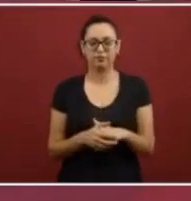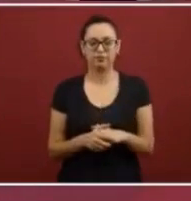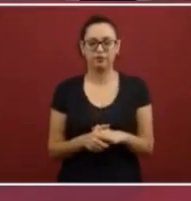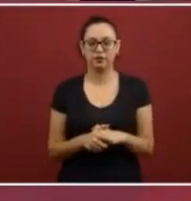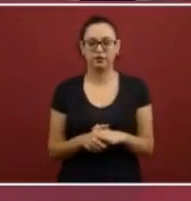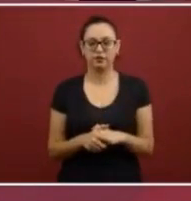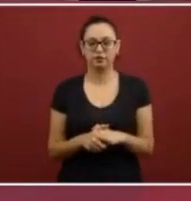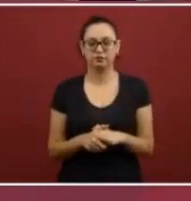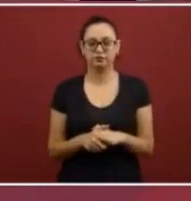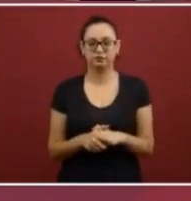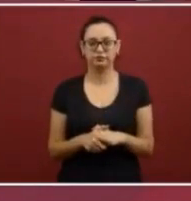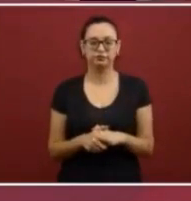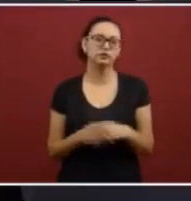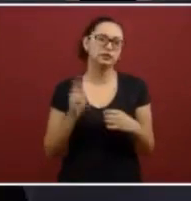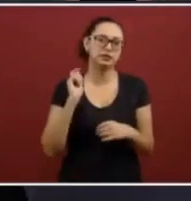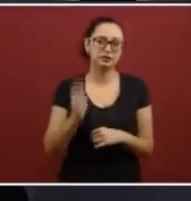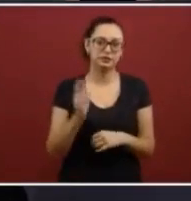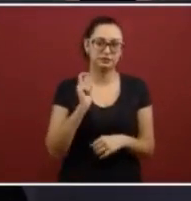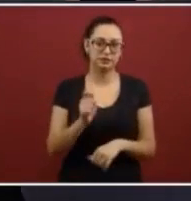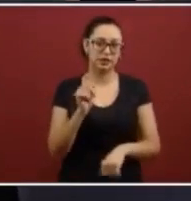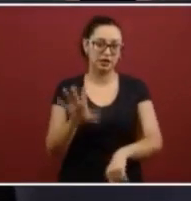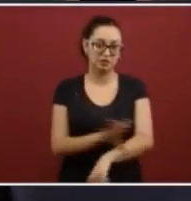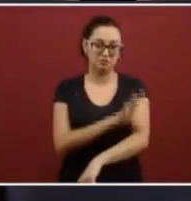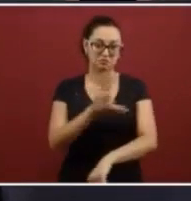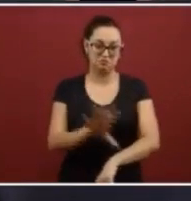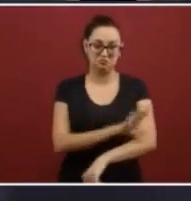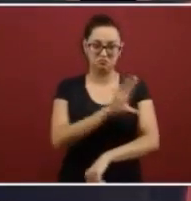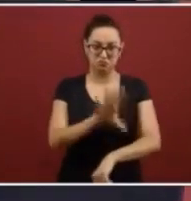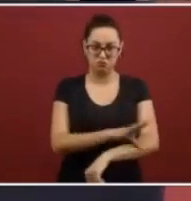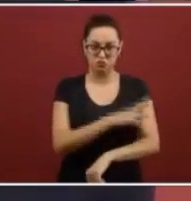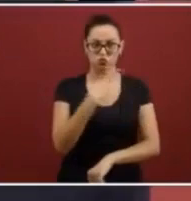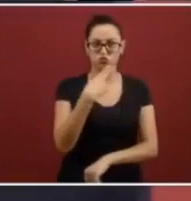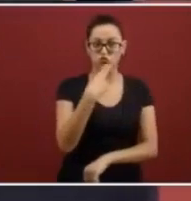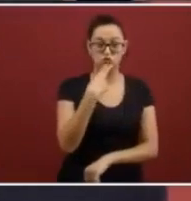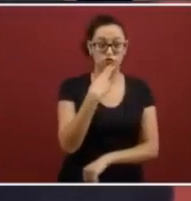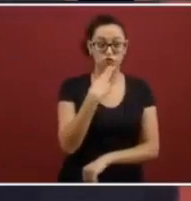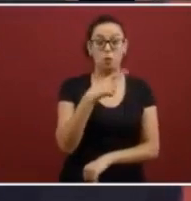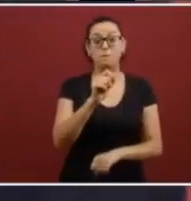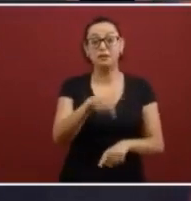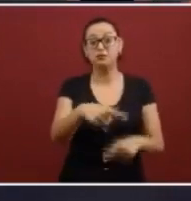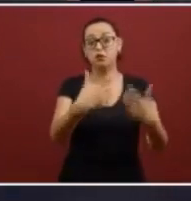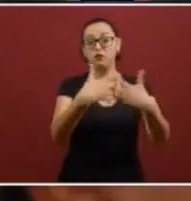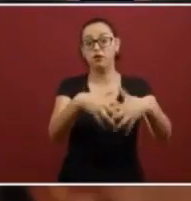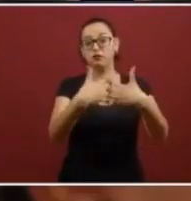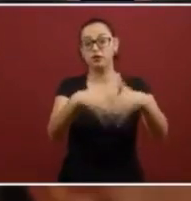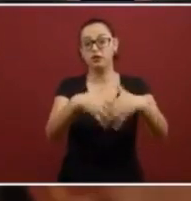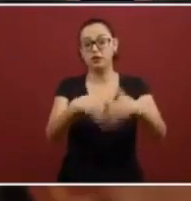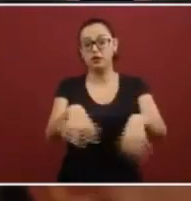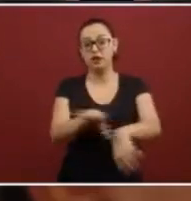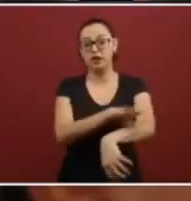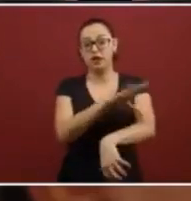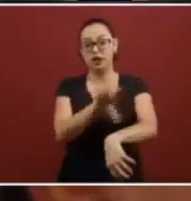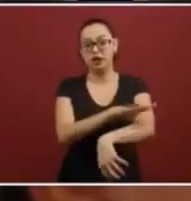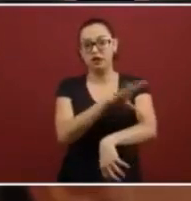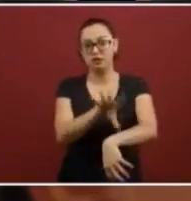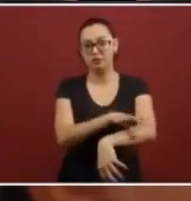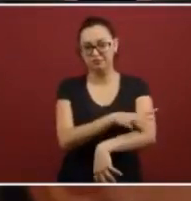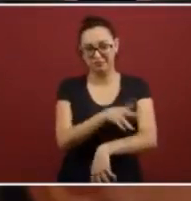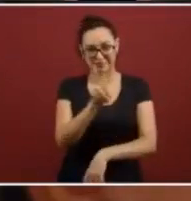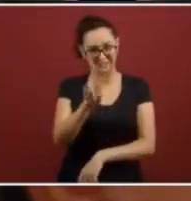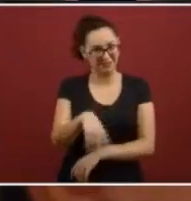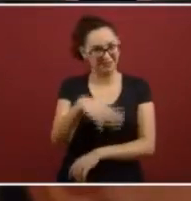uh, que consumen la energía, sino a las empresas que producen la energía. for the producers of energy. Que parece